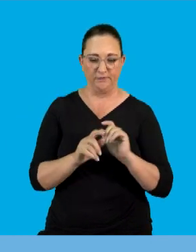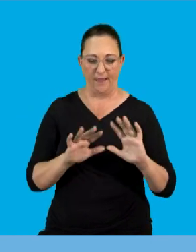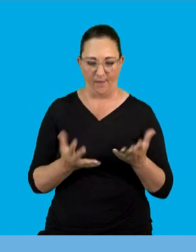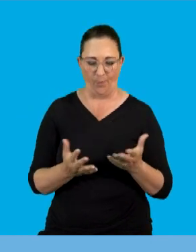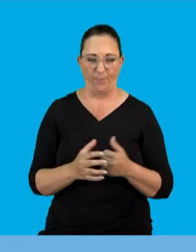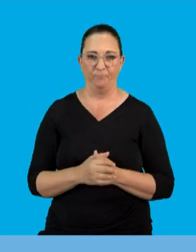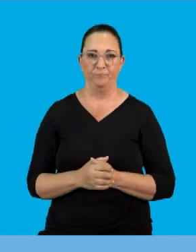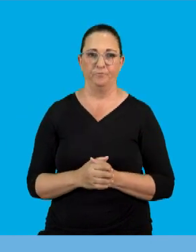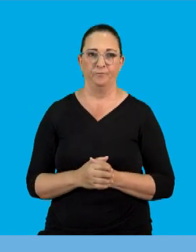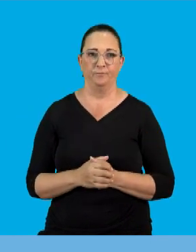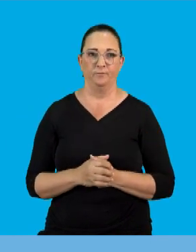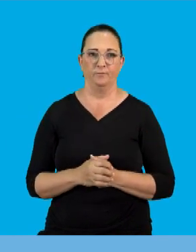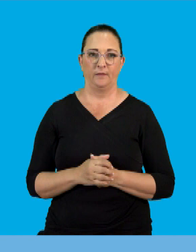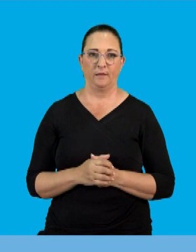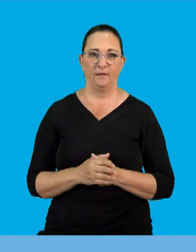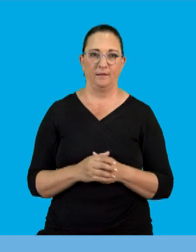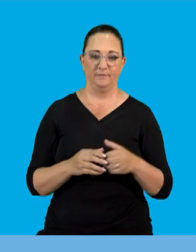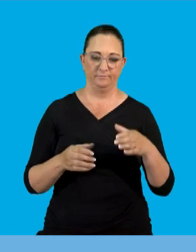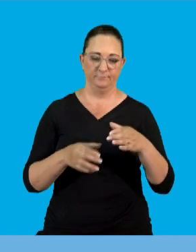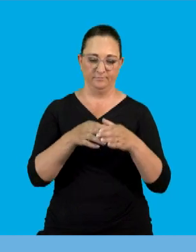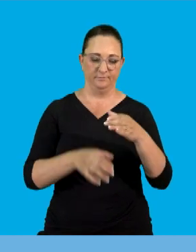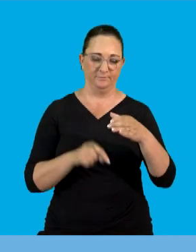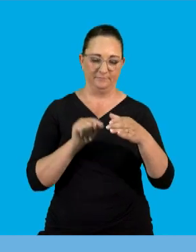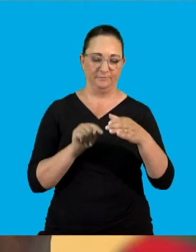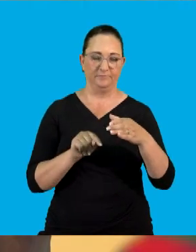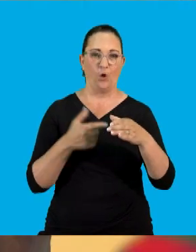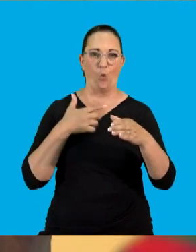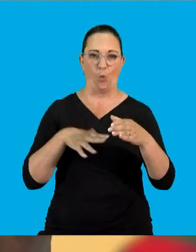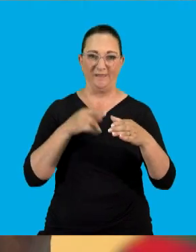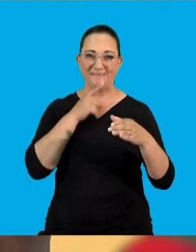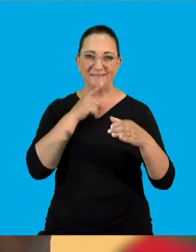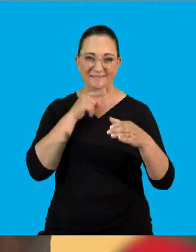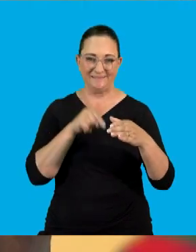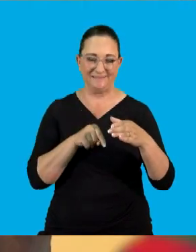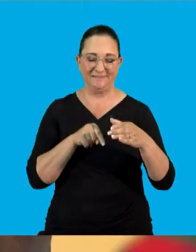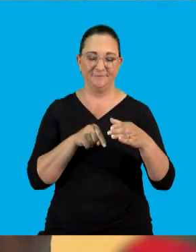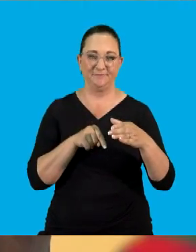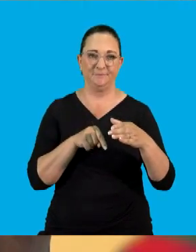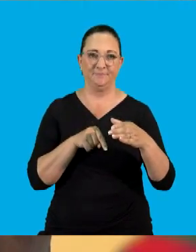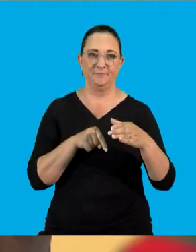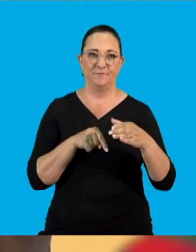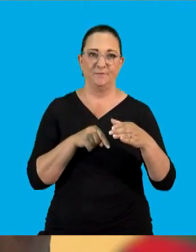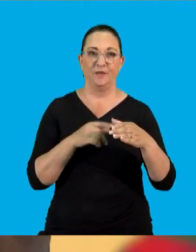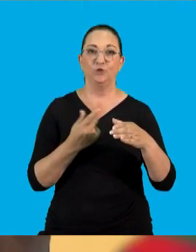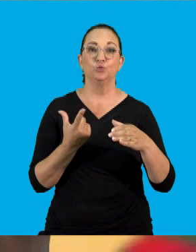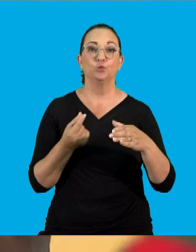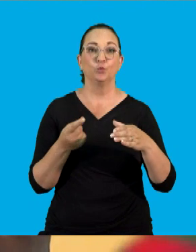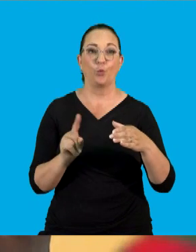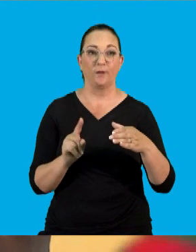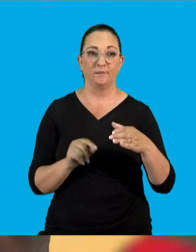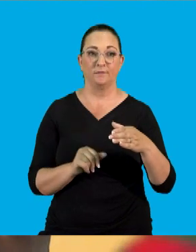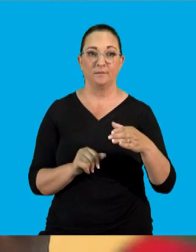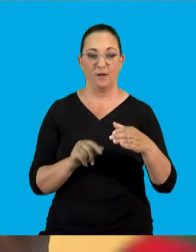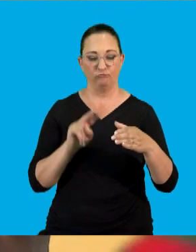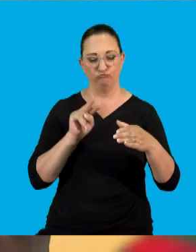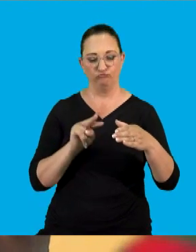important thing is that we add the indicator into a substance that we want to test, and then the only thing that we need to do is